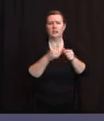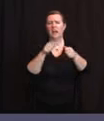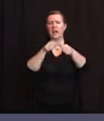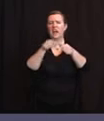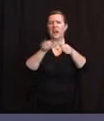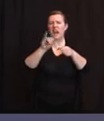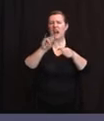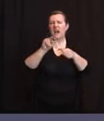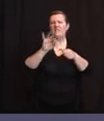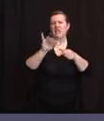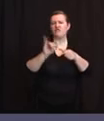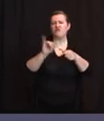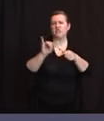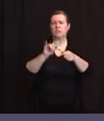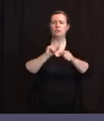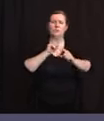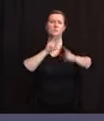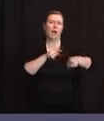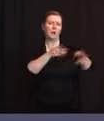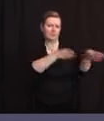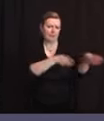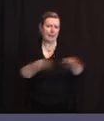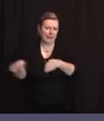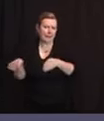this unprecedented epidemic.